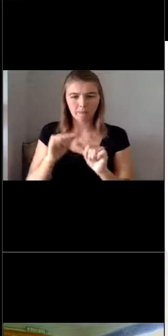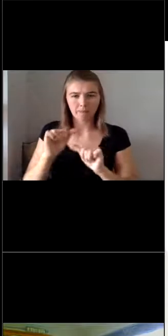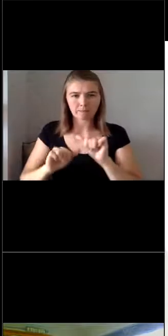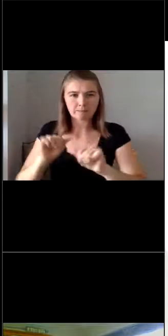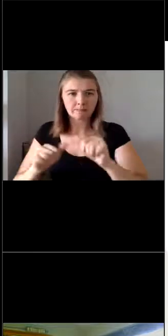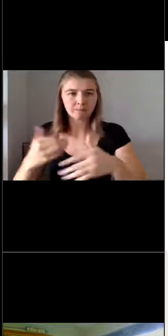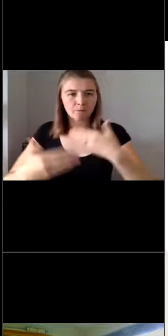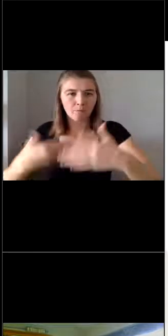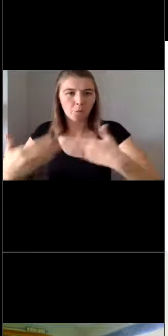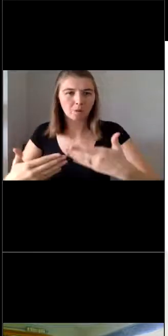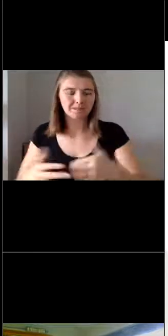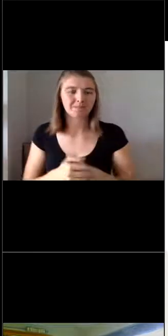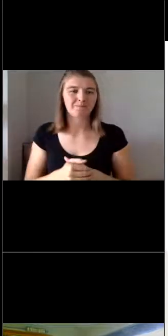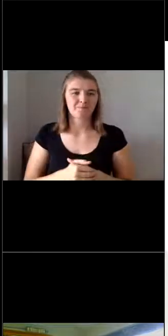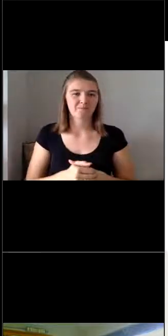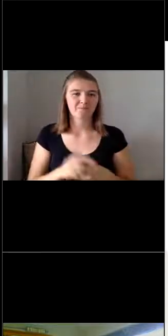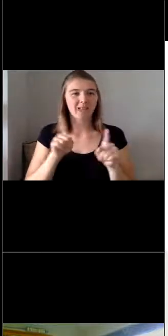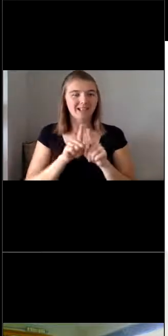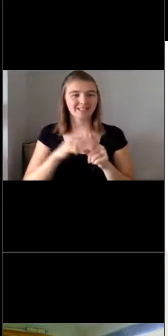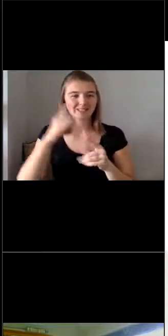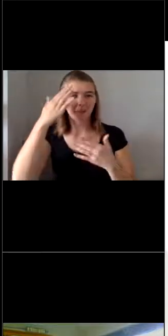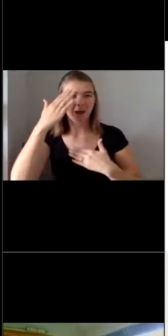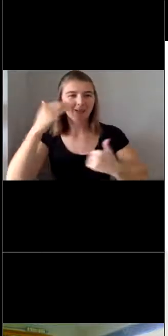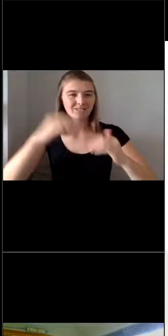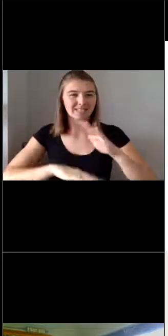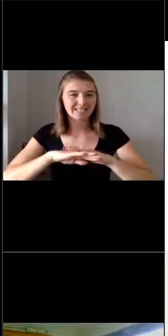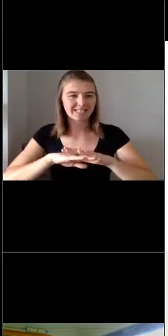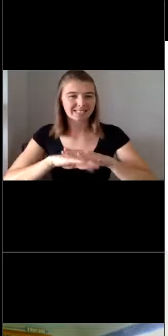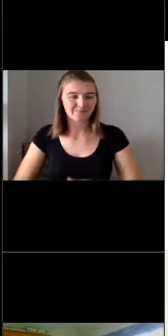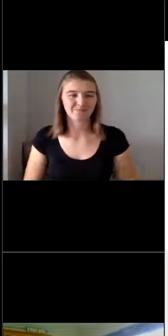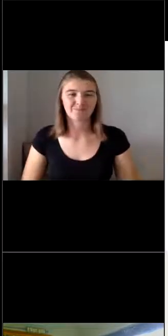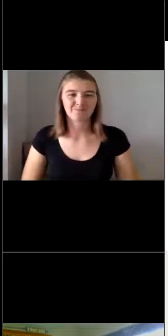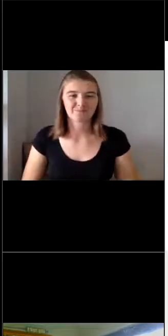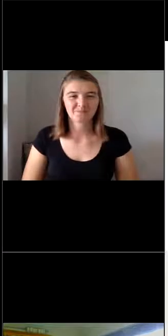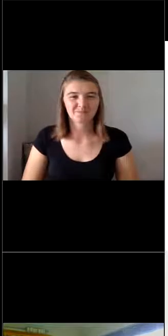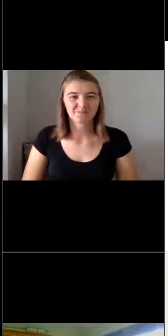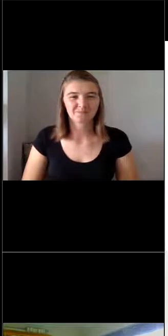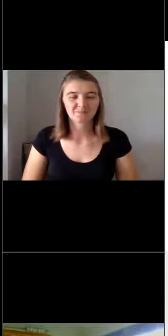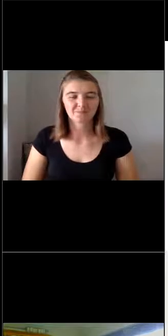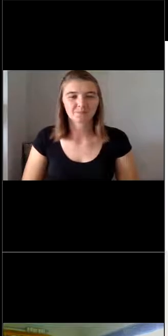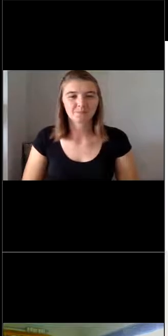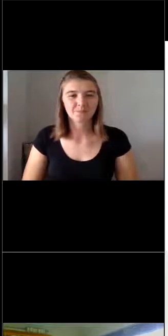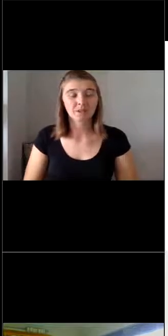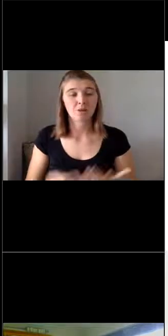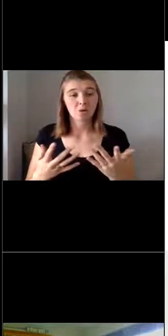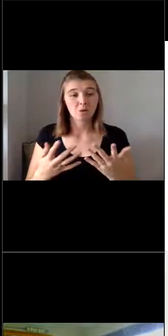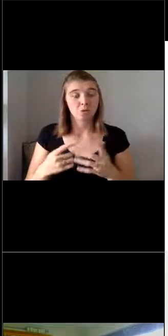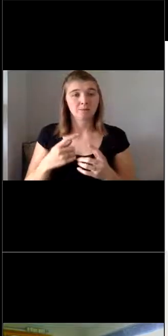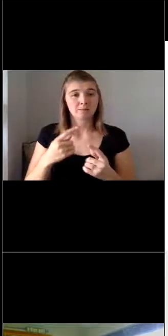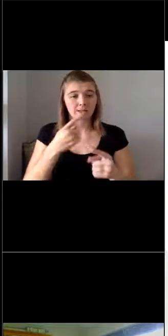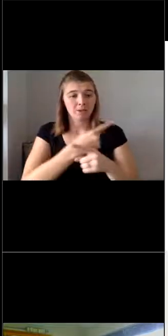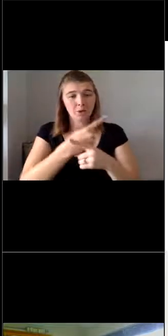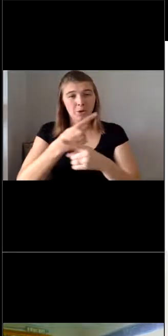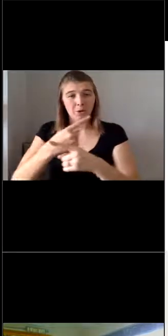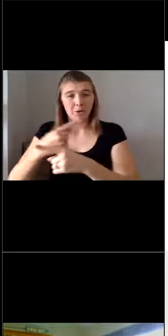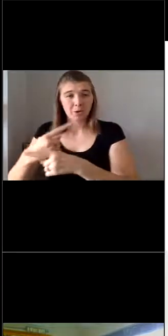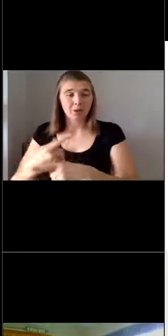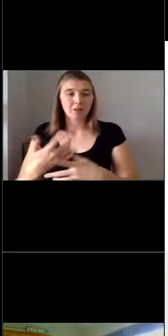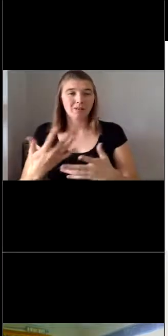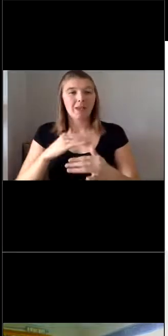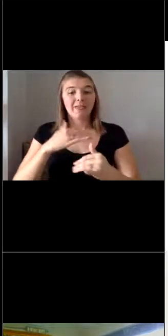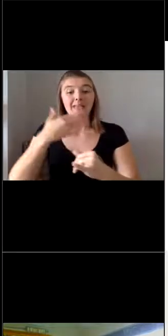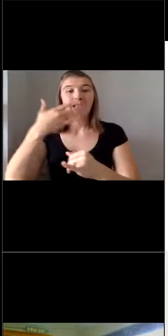try and overcome it. Now, with those mechanisms in mind, please stick around to the very end of the webinar, because after we've had some time